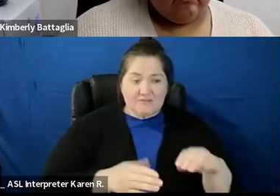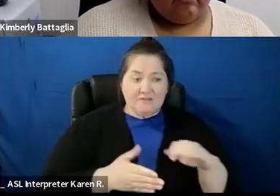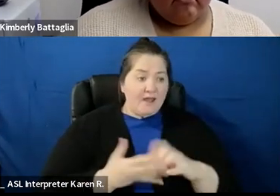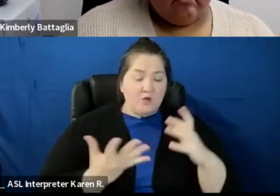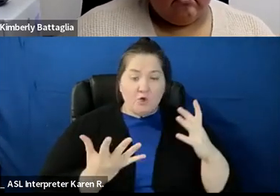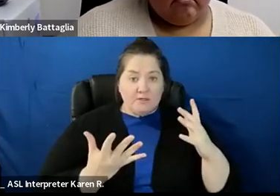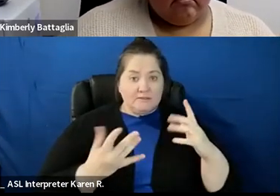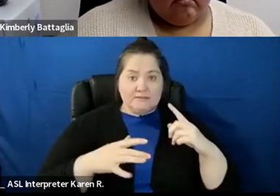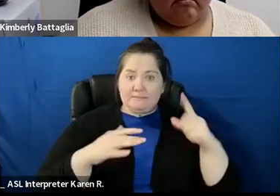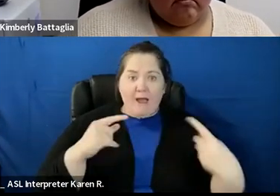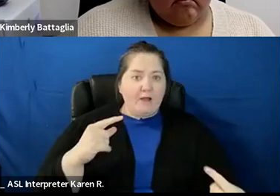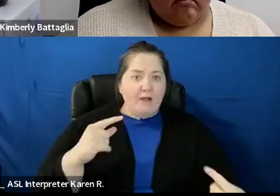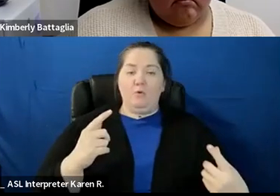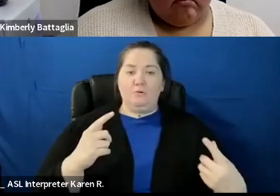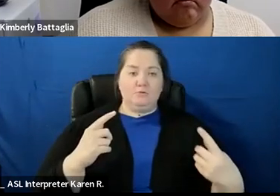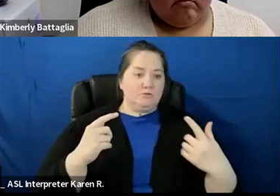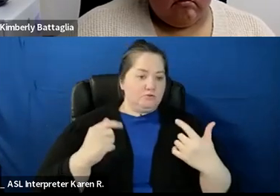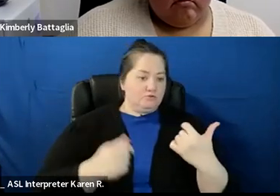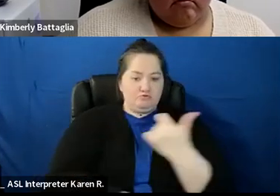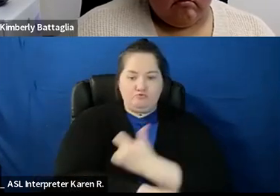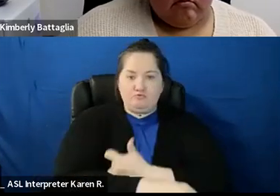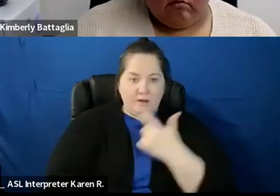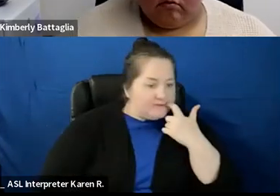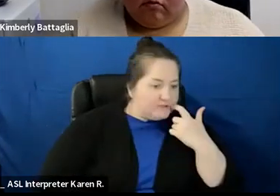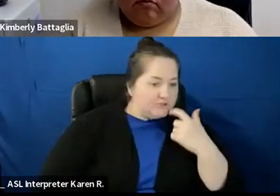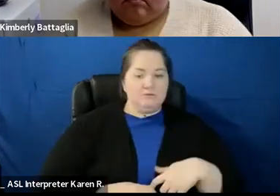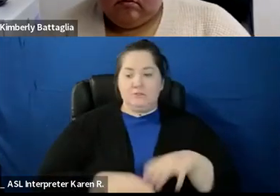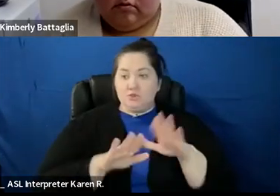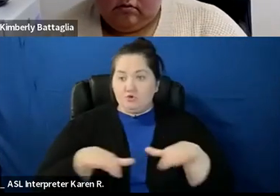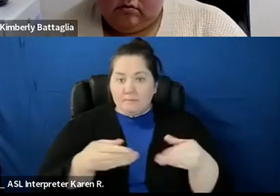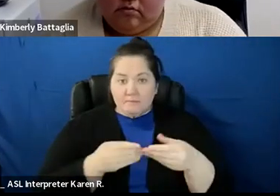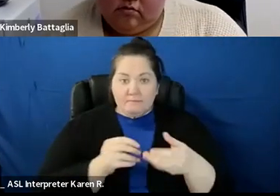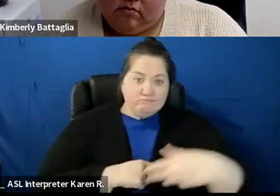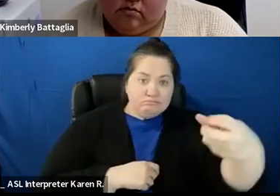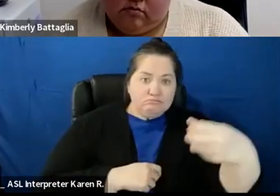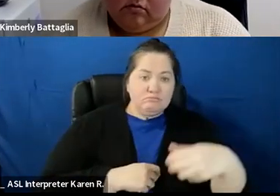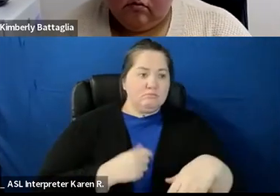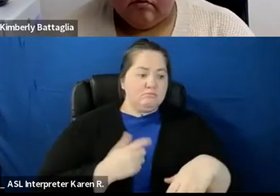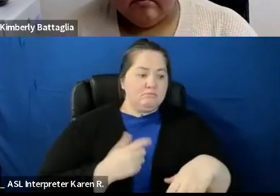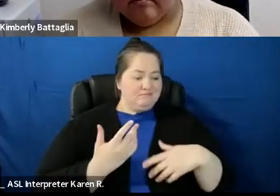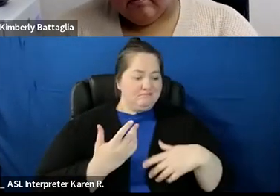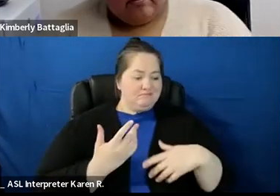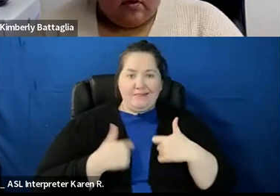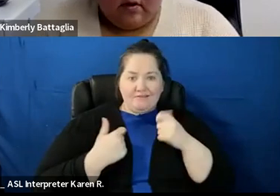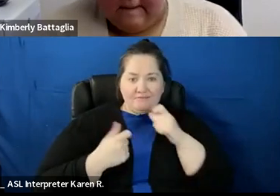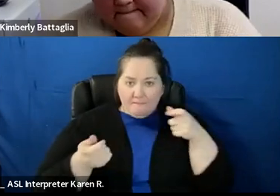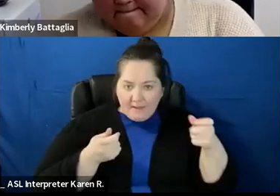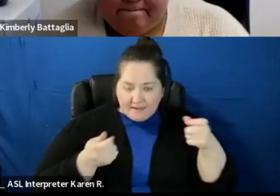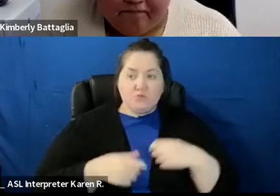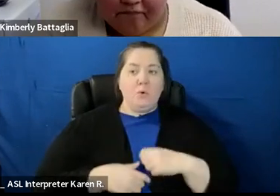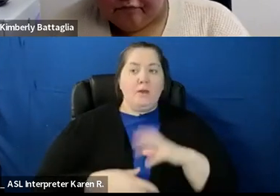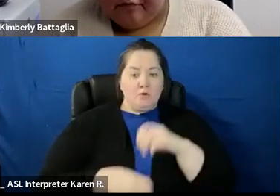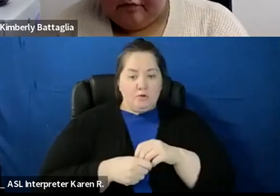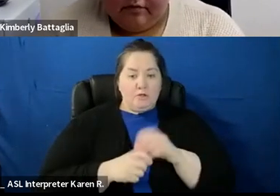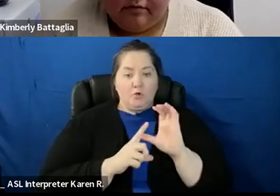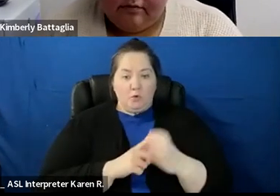them into drug addiction, into losing their children, into having an unmanageable life. And by including cultural components